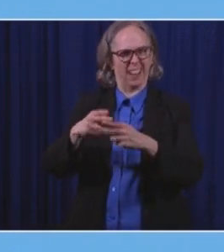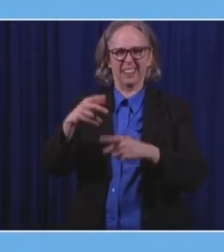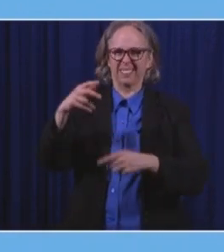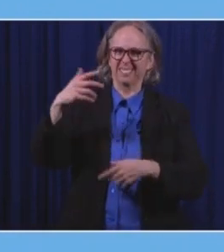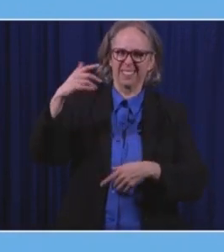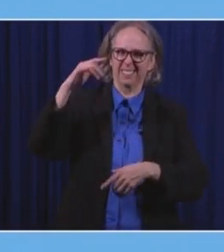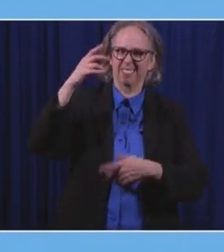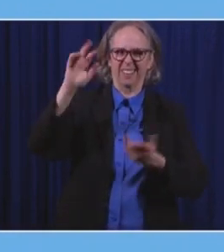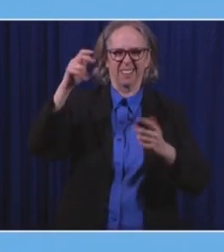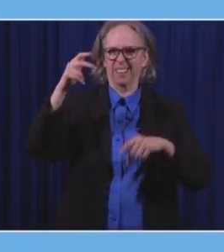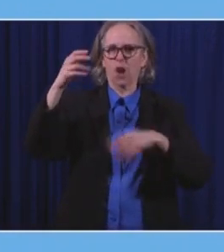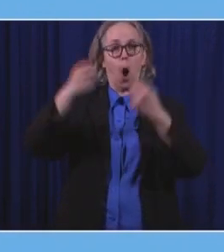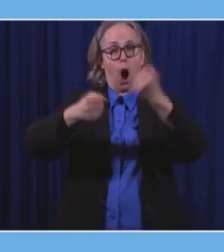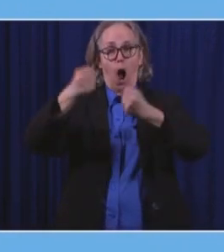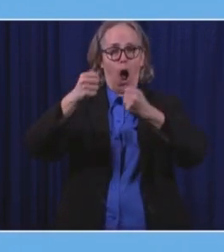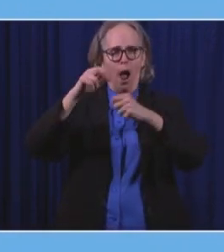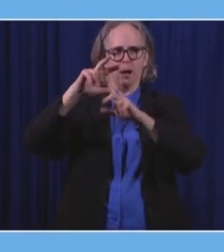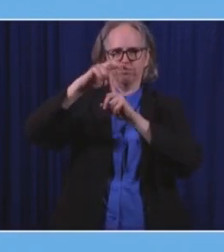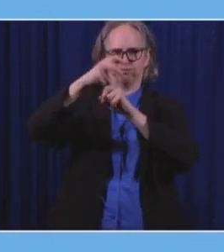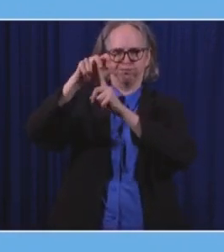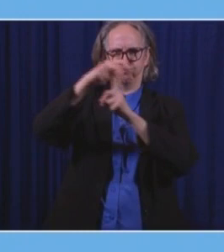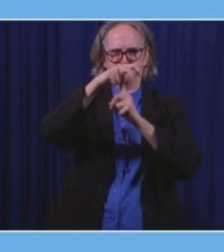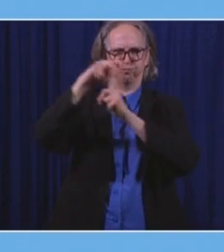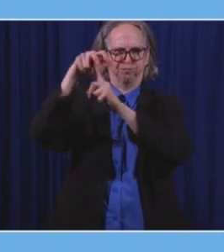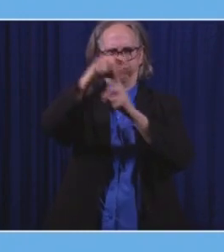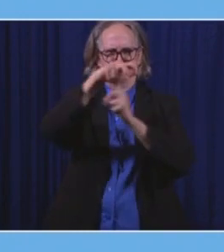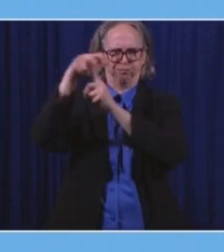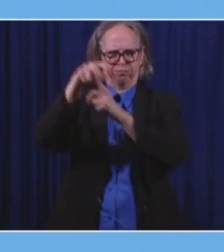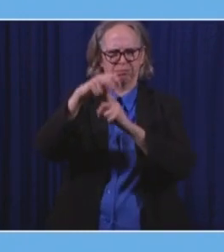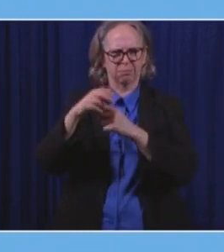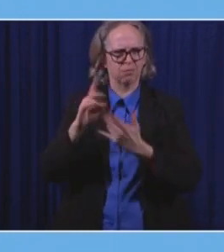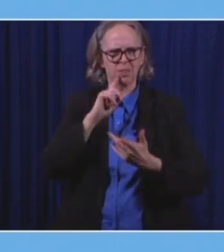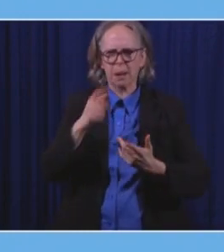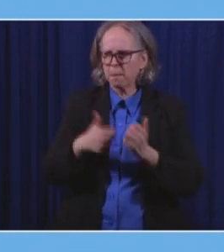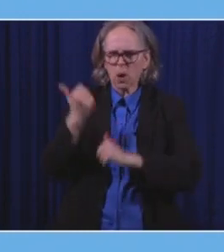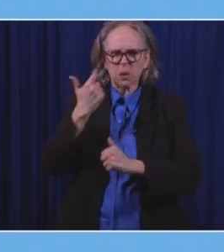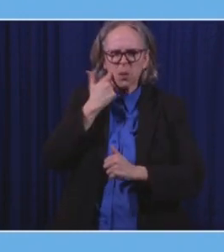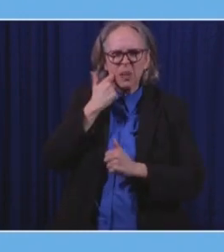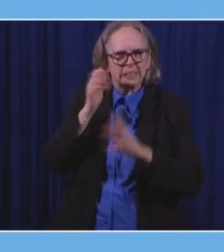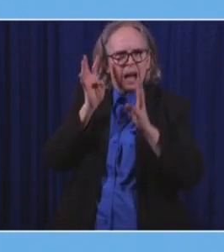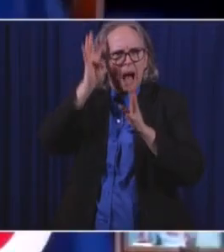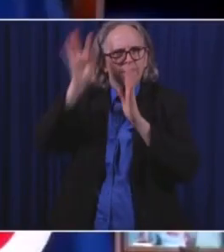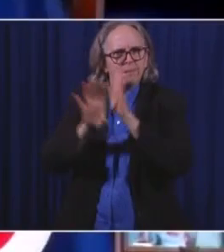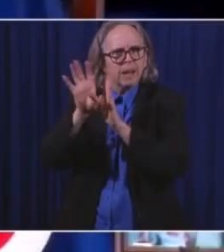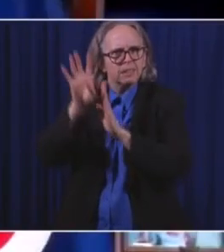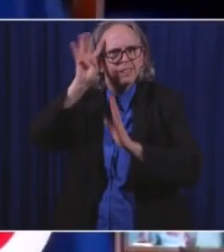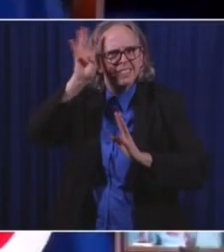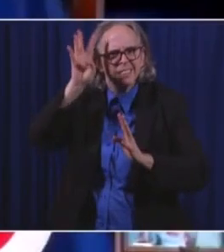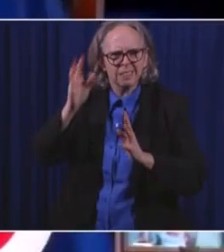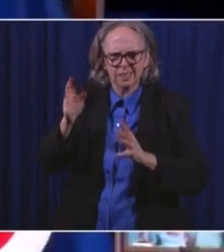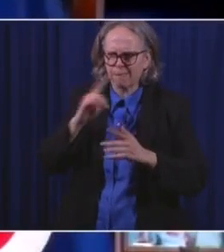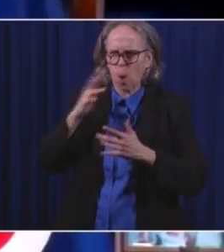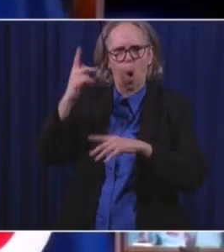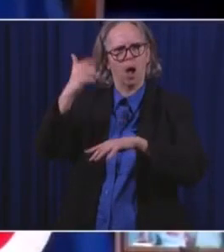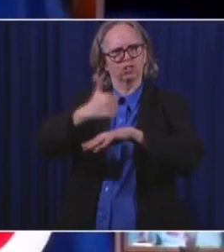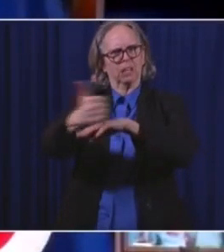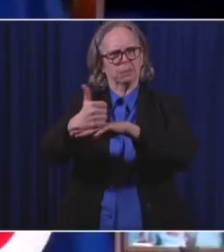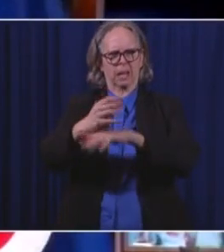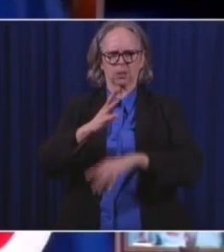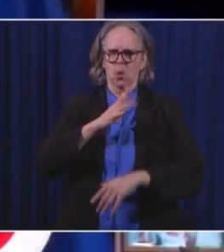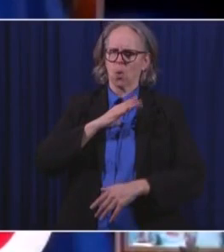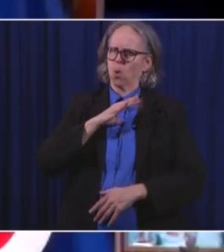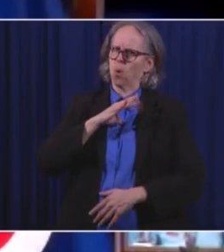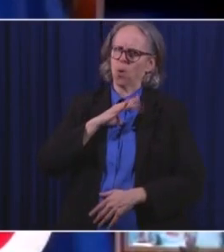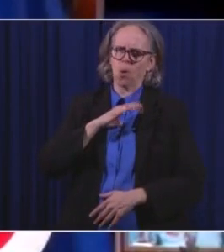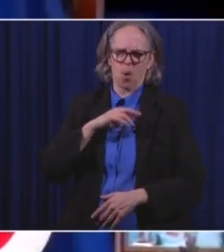that are the latest innovations in transportation. And I know, Governor, that